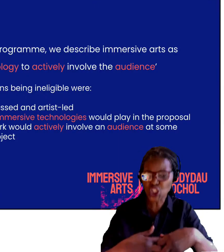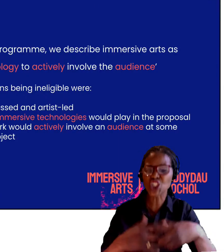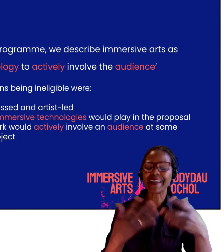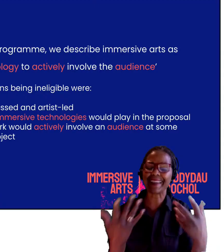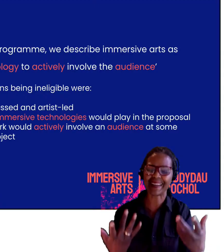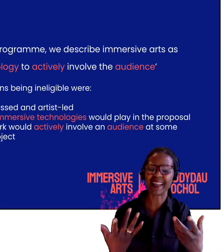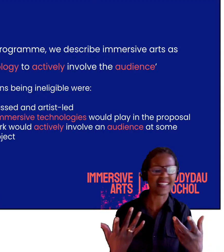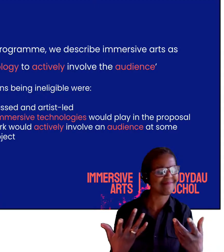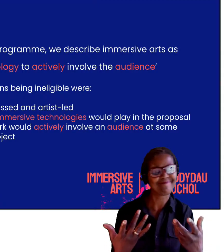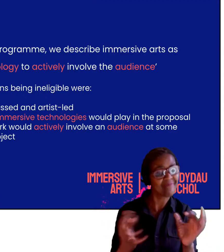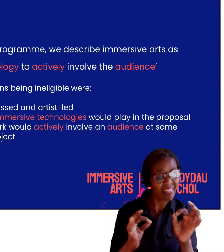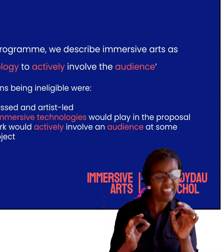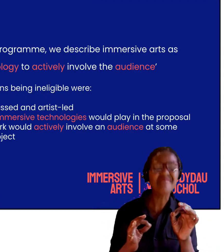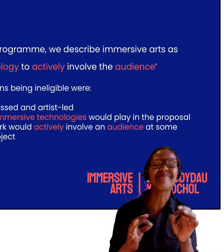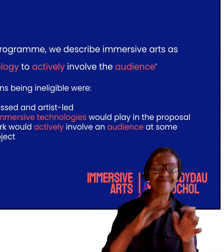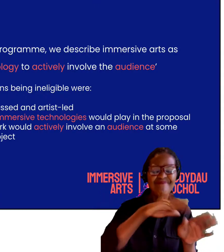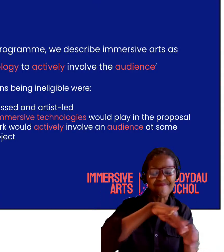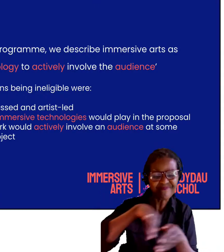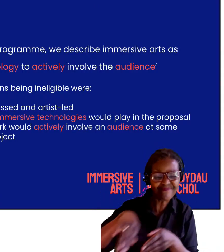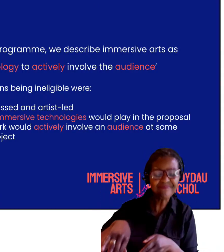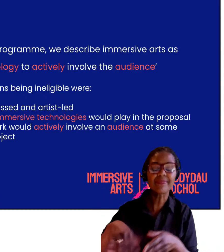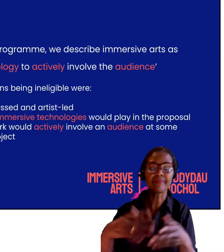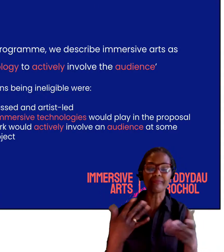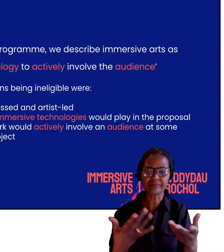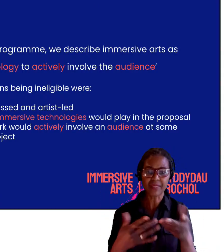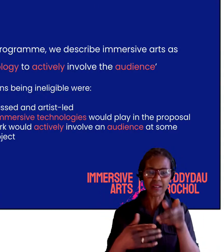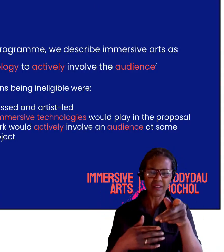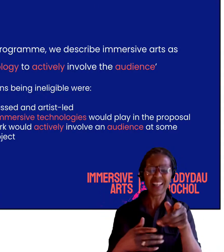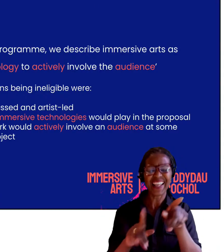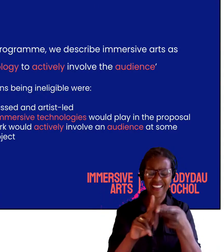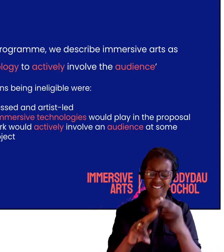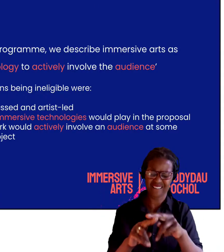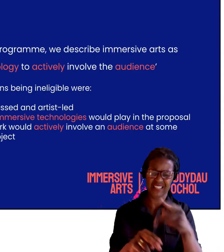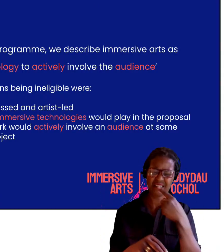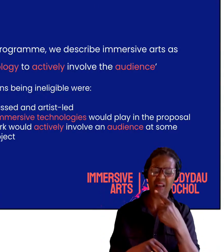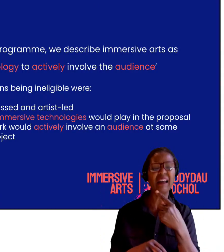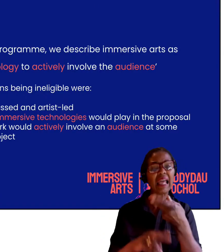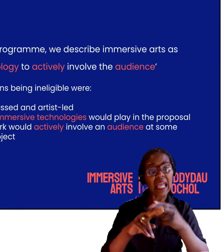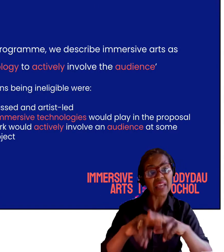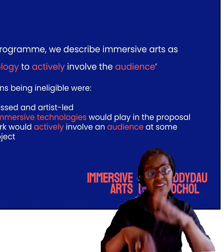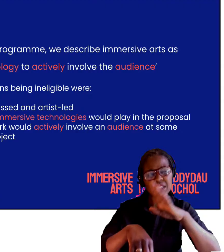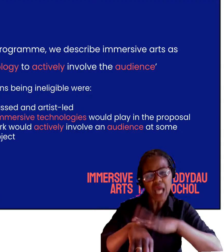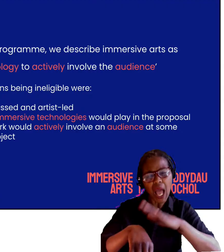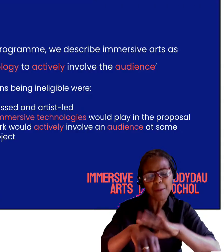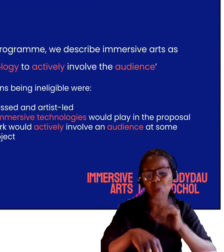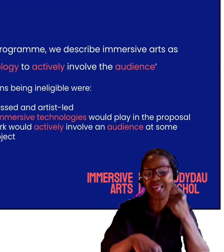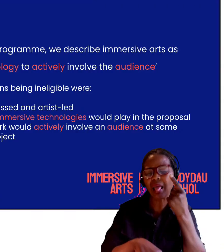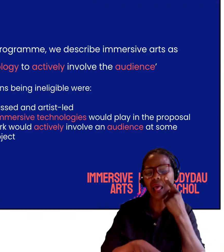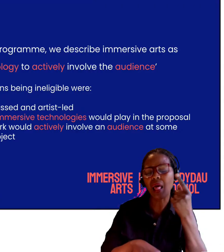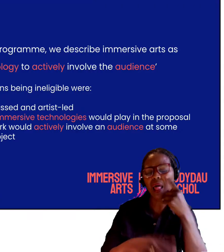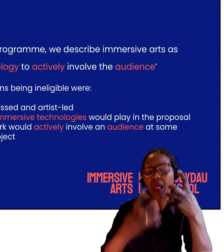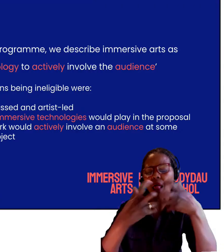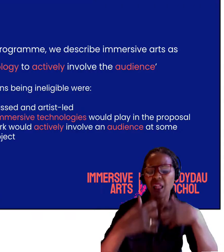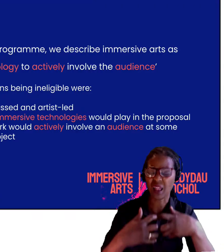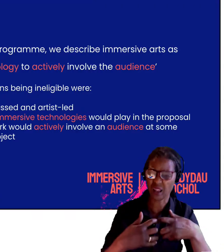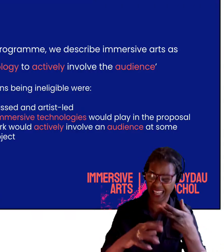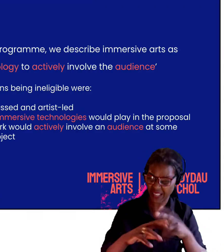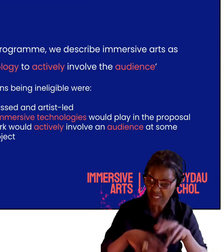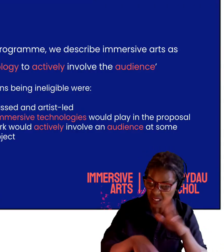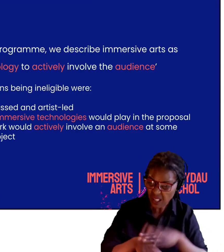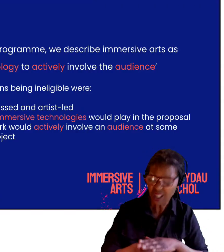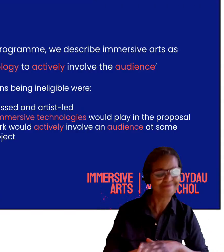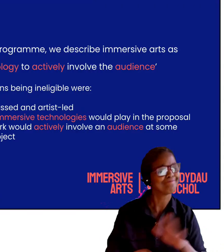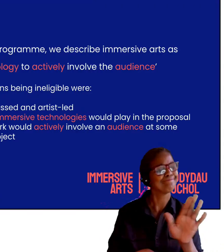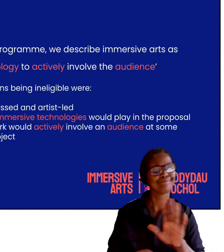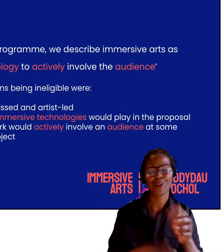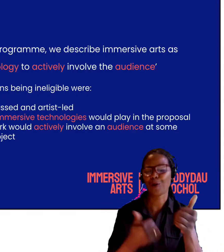we might also look into whether immersive technologies could be applied to the project. And they weren't eligible if there was no explanation of how the